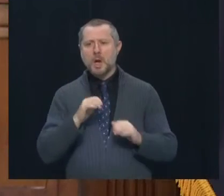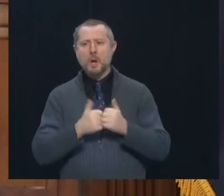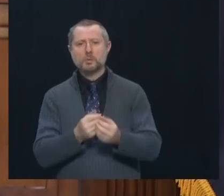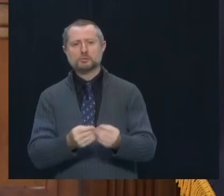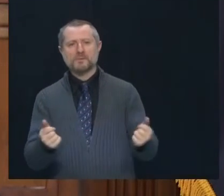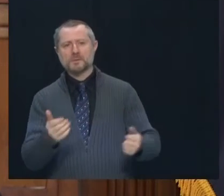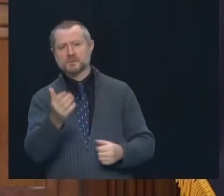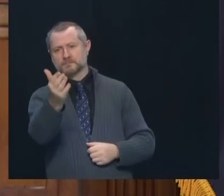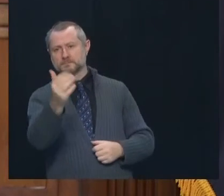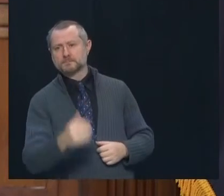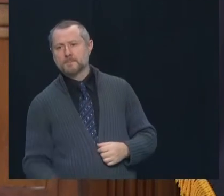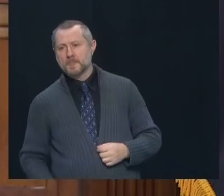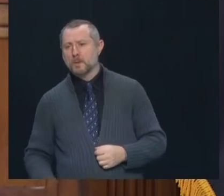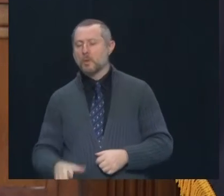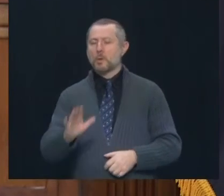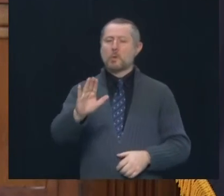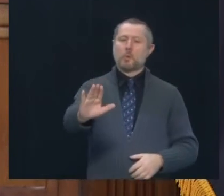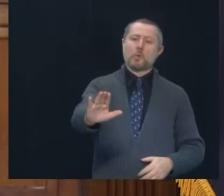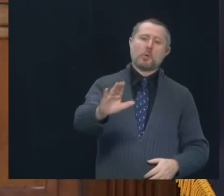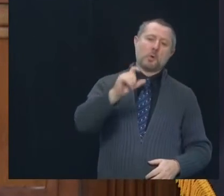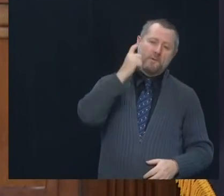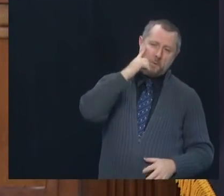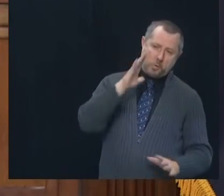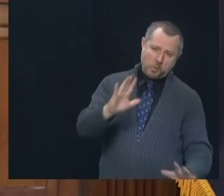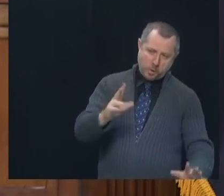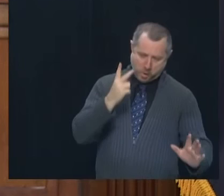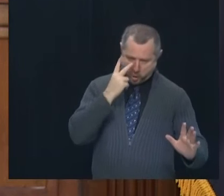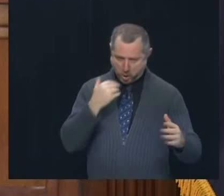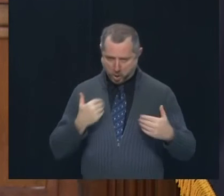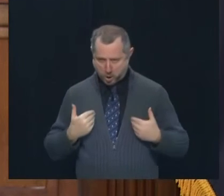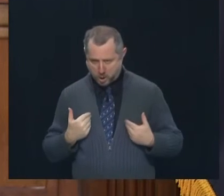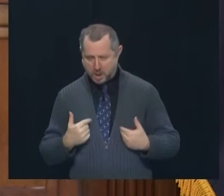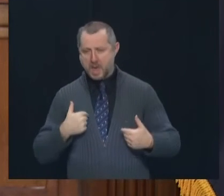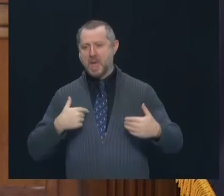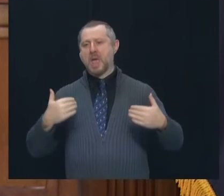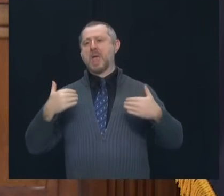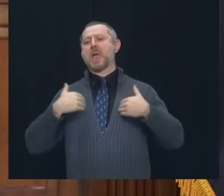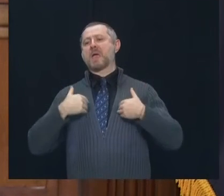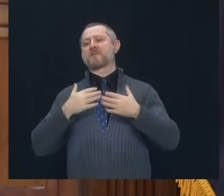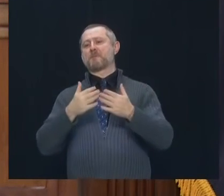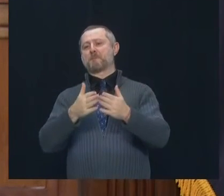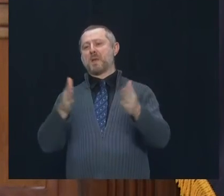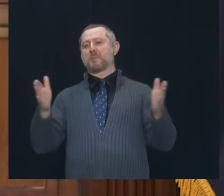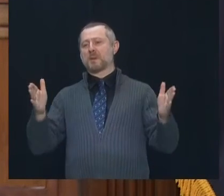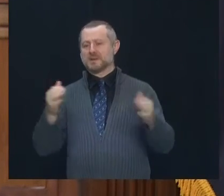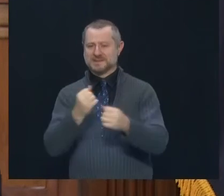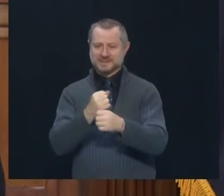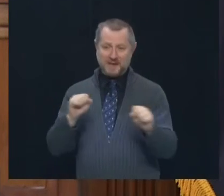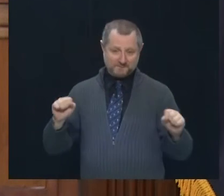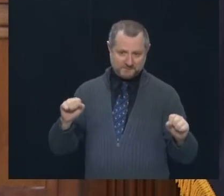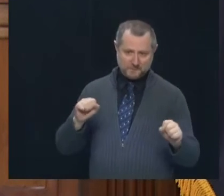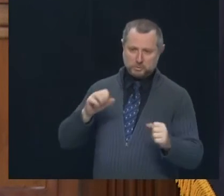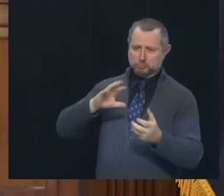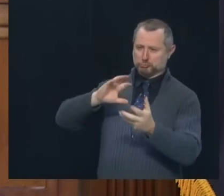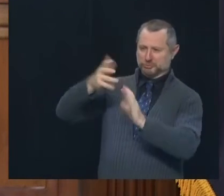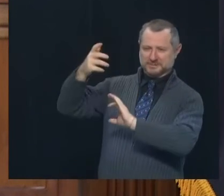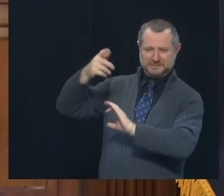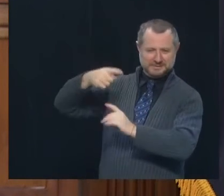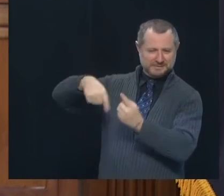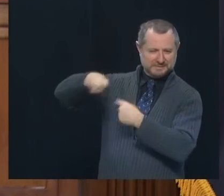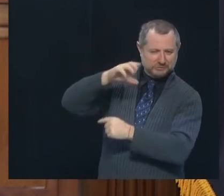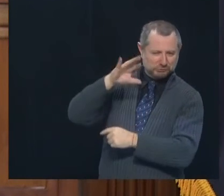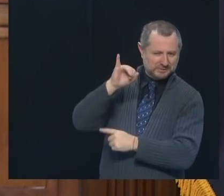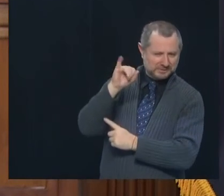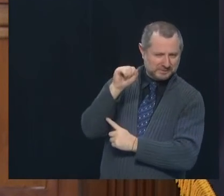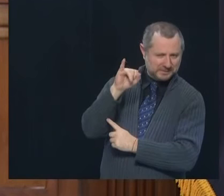we have a public safety crisis on top of the